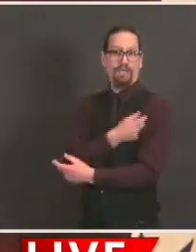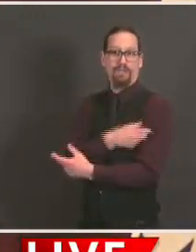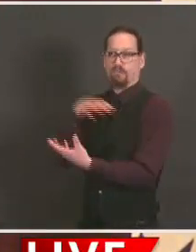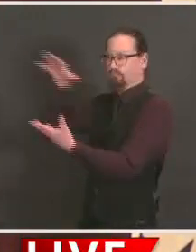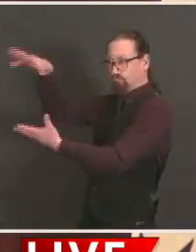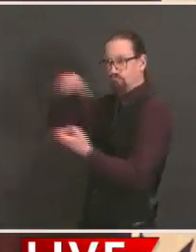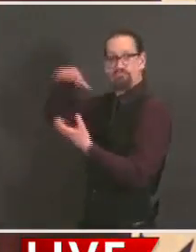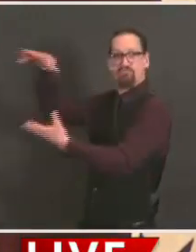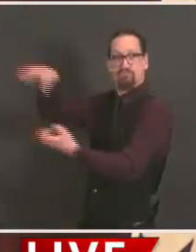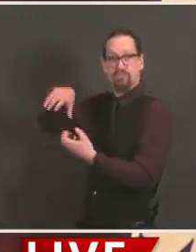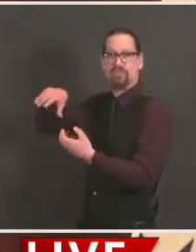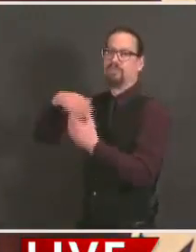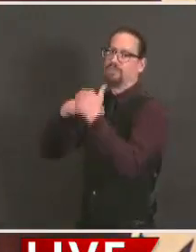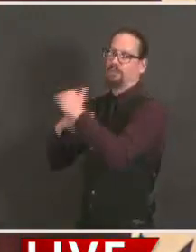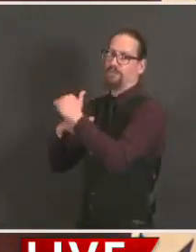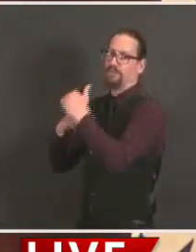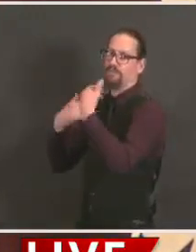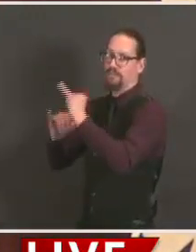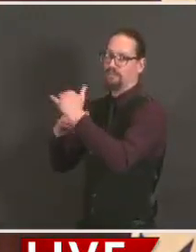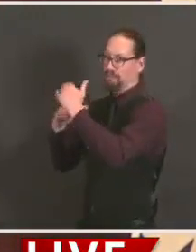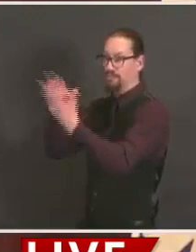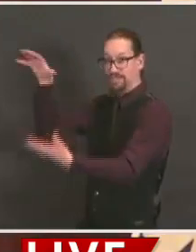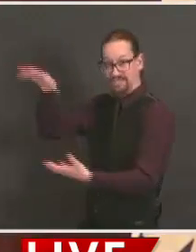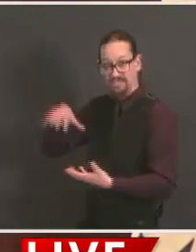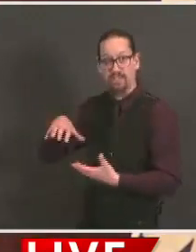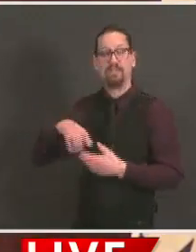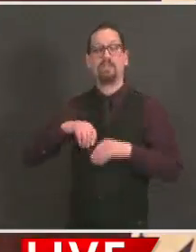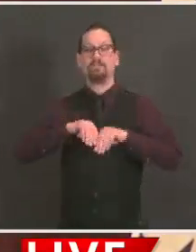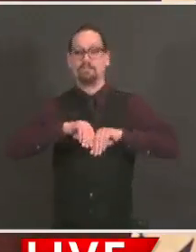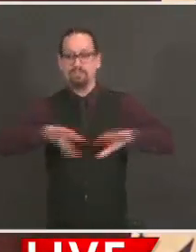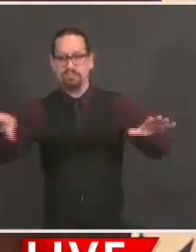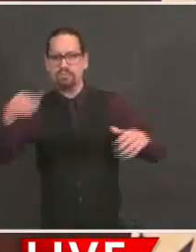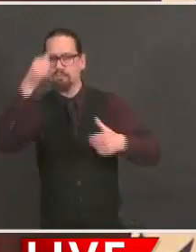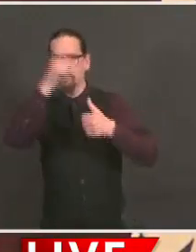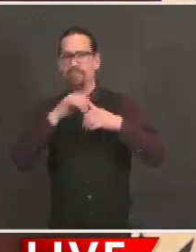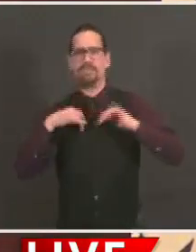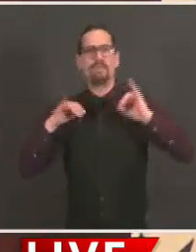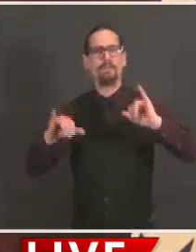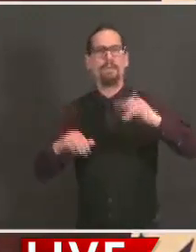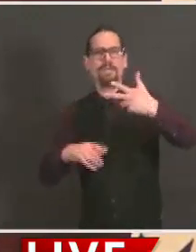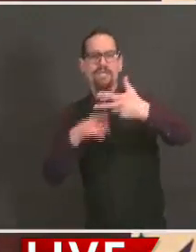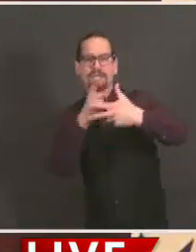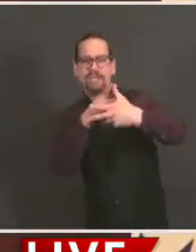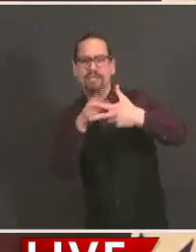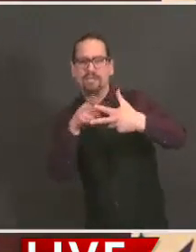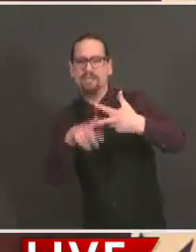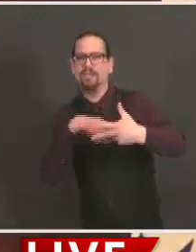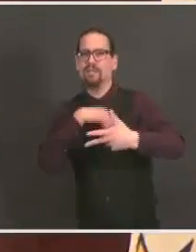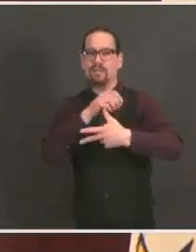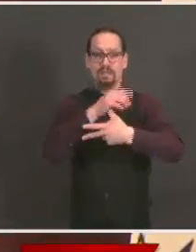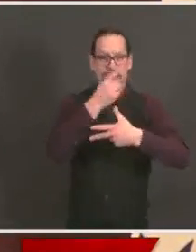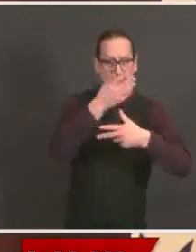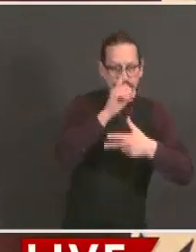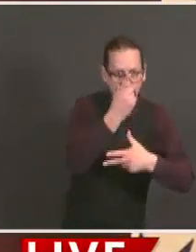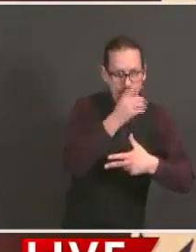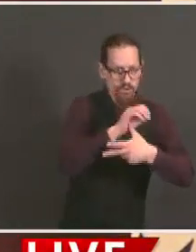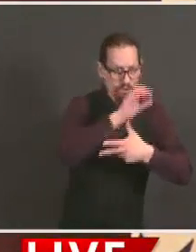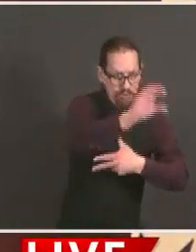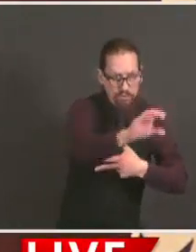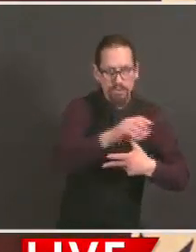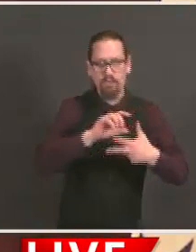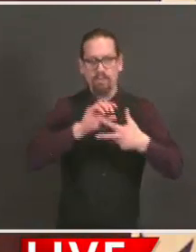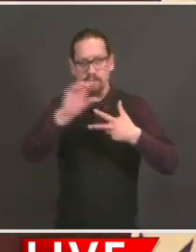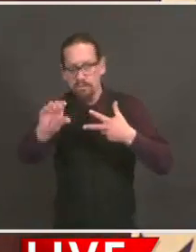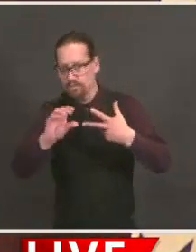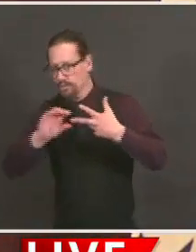described today will get stood up incrementally. The big news story for today is pharmacies are getting